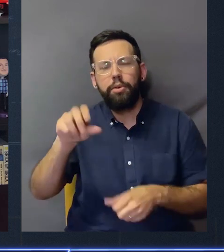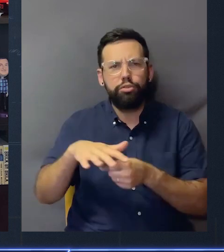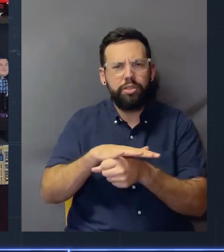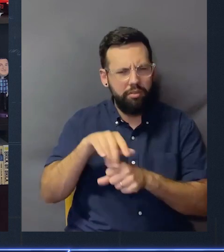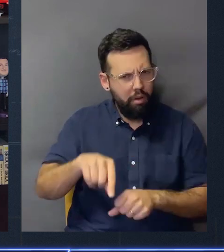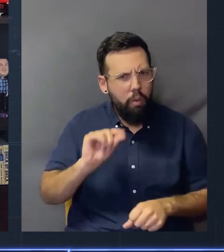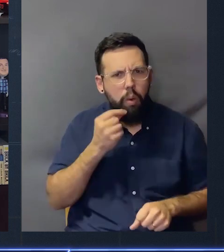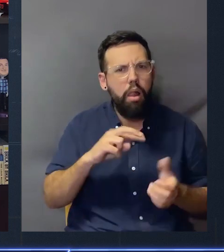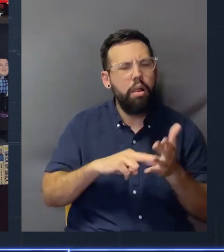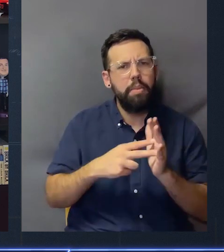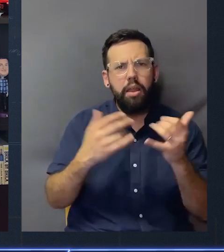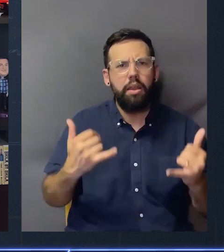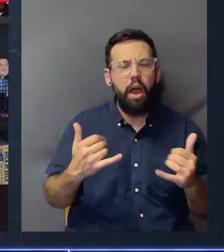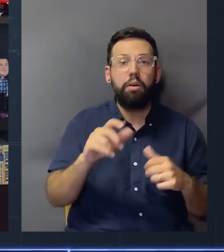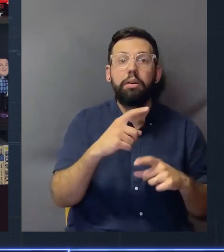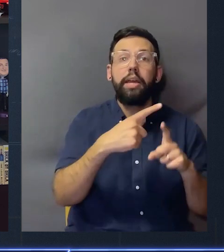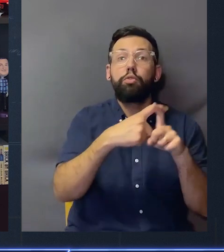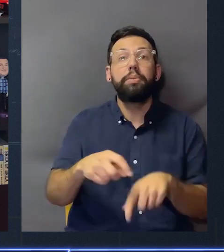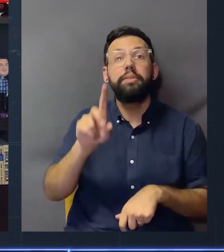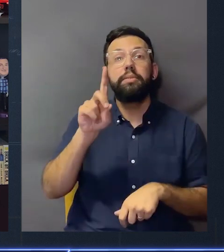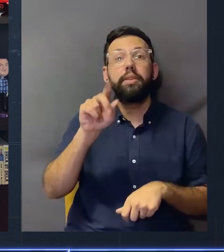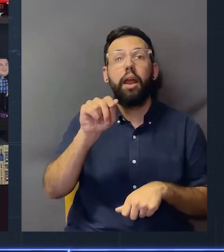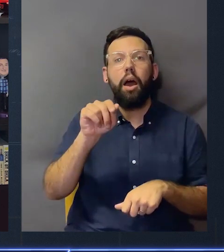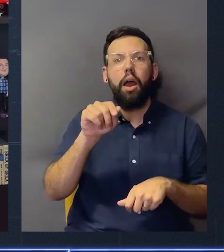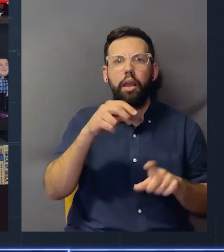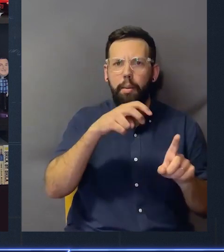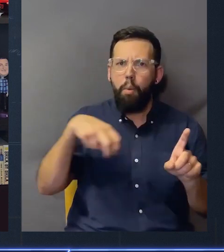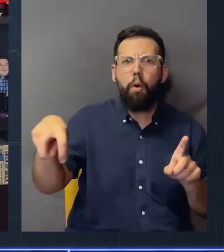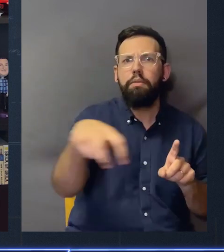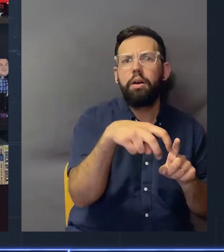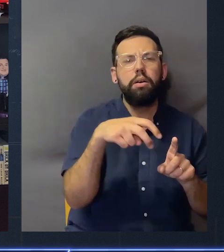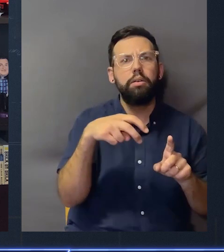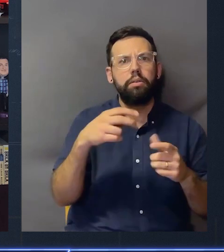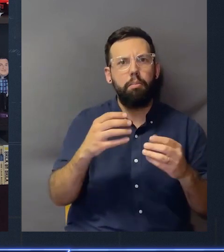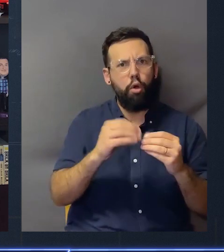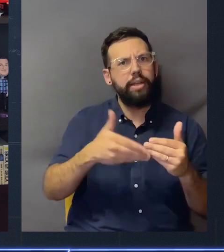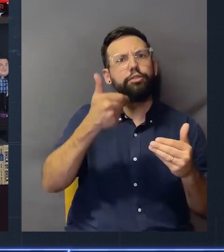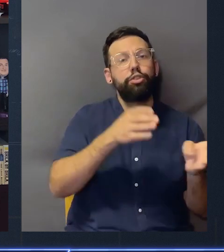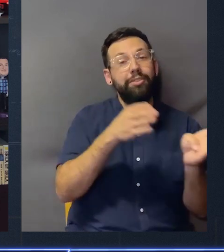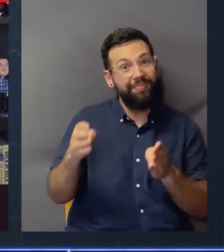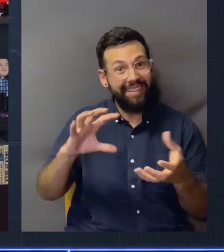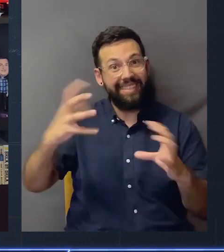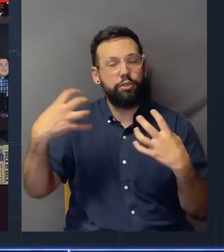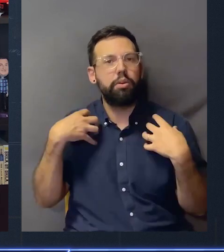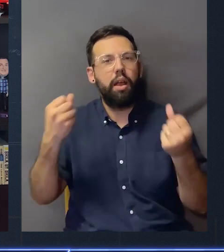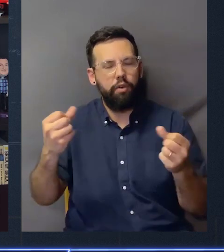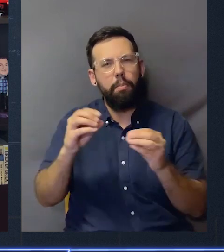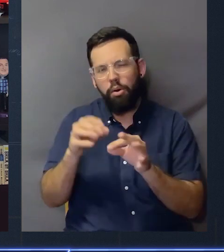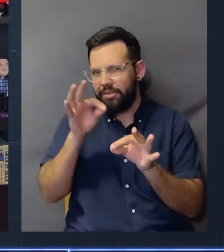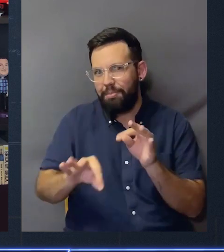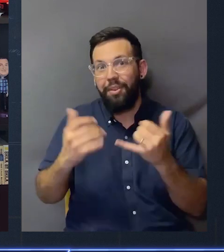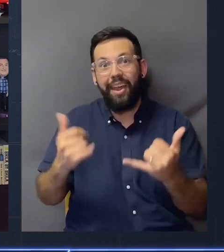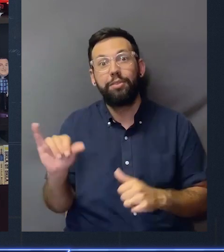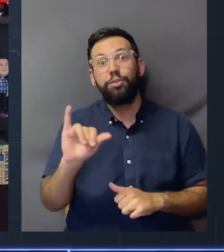move encrypted data between AWS regions. It's going to actually simplify your disaster recovery and your backup if you use encrypted